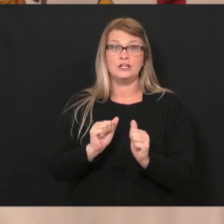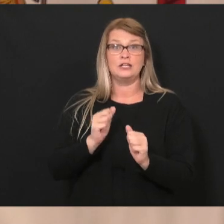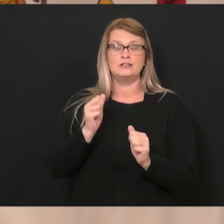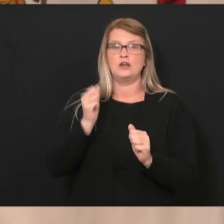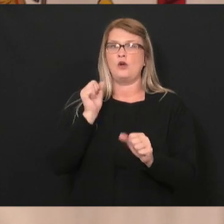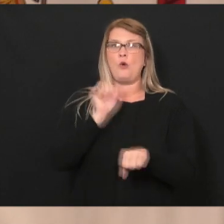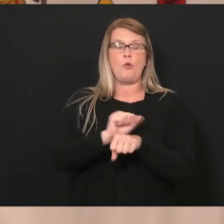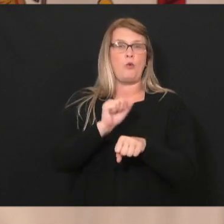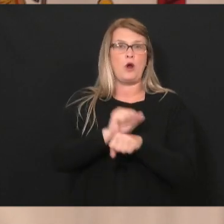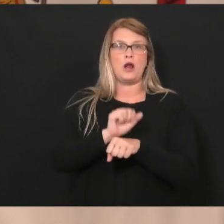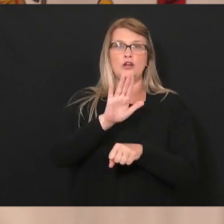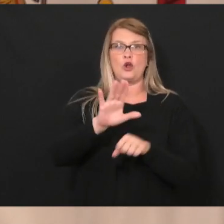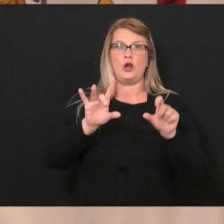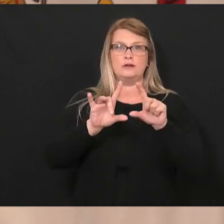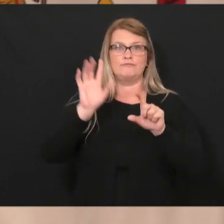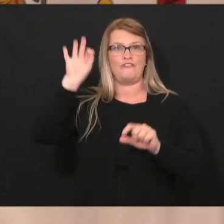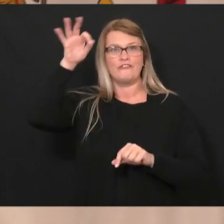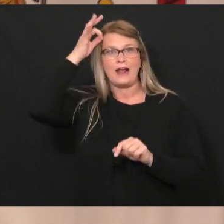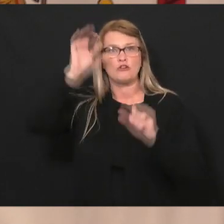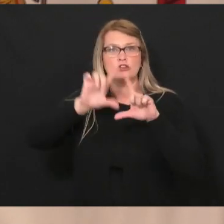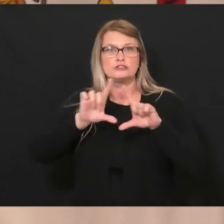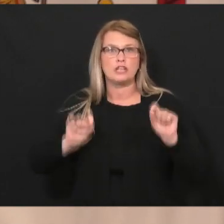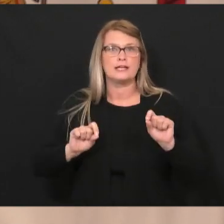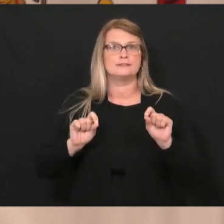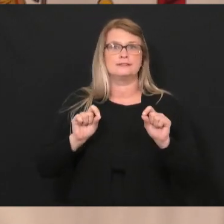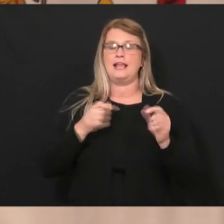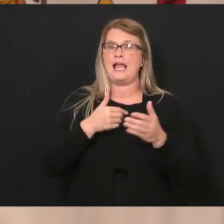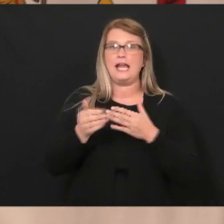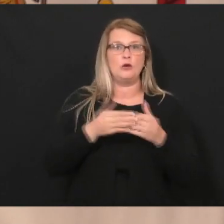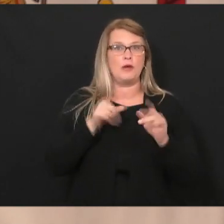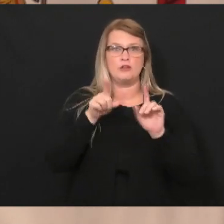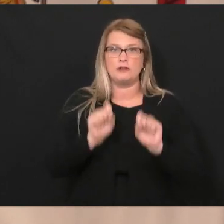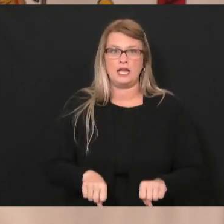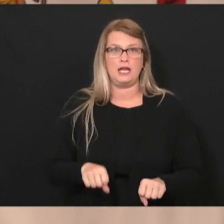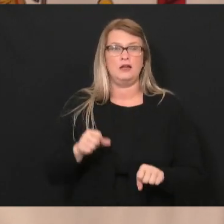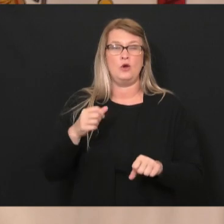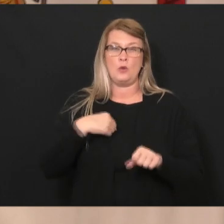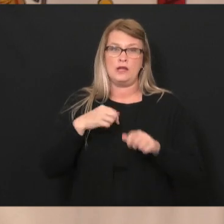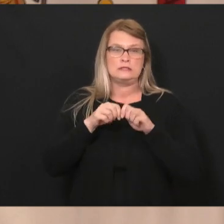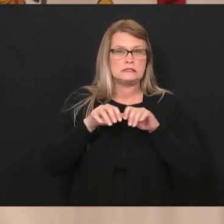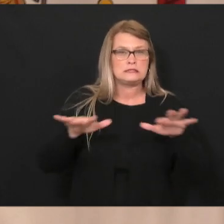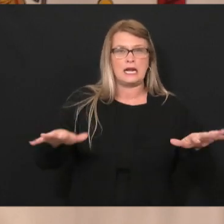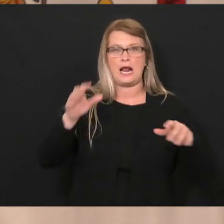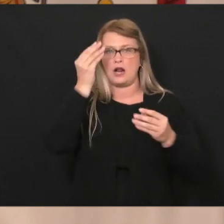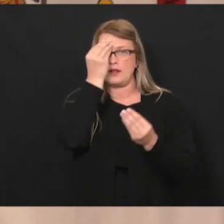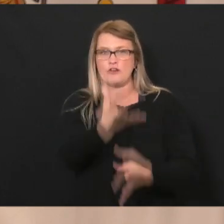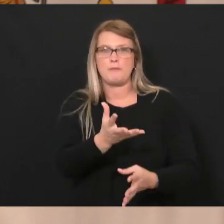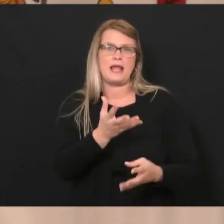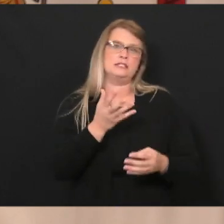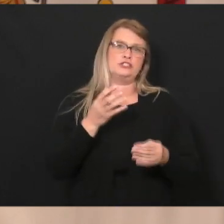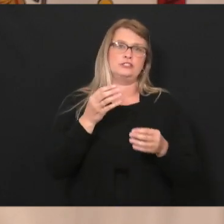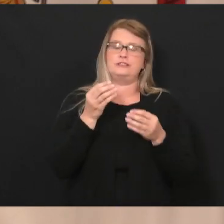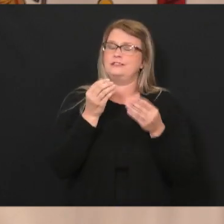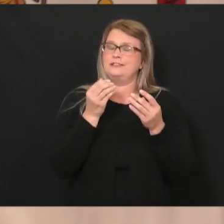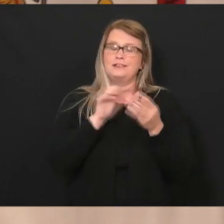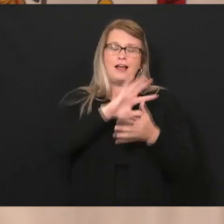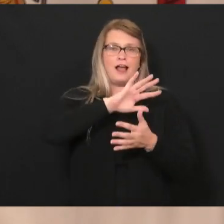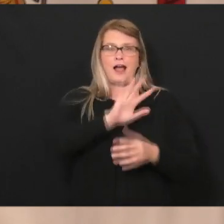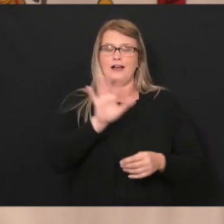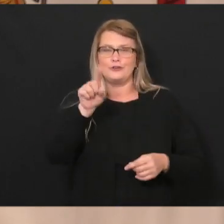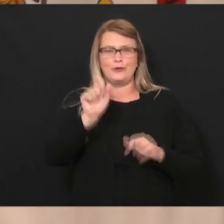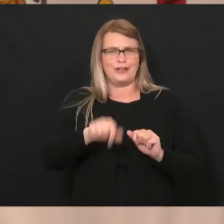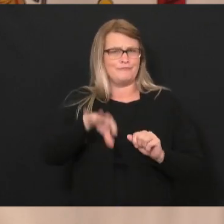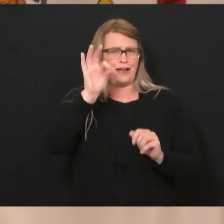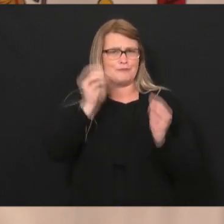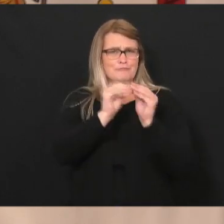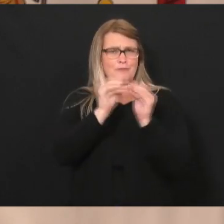it any way and every way you can. We're sending out information. There's information flowing all over